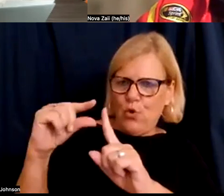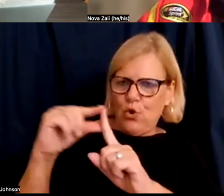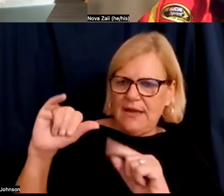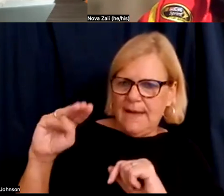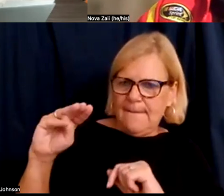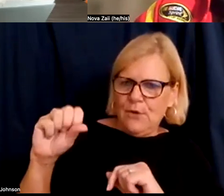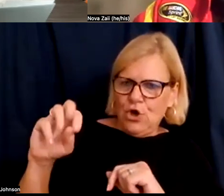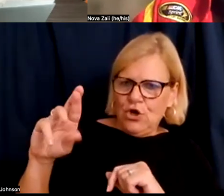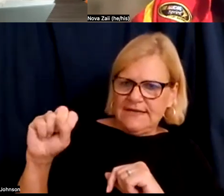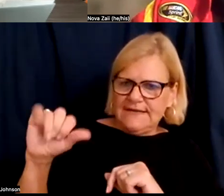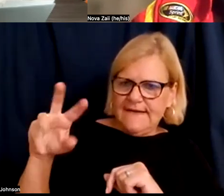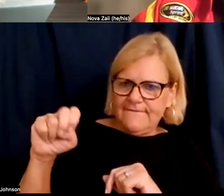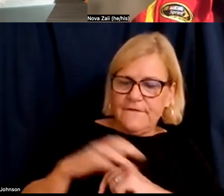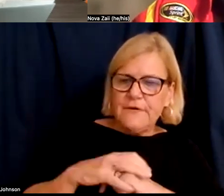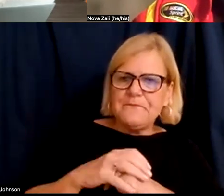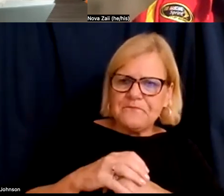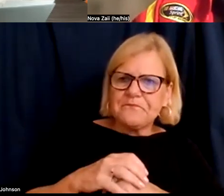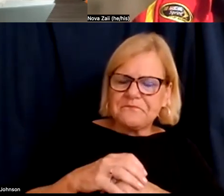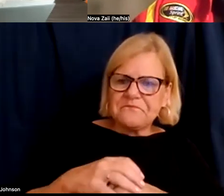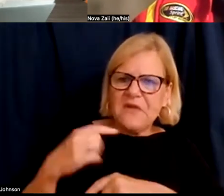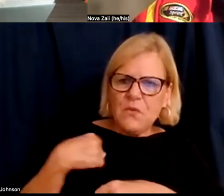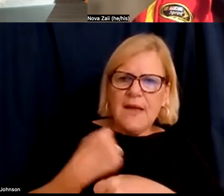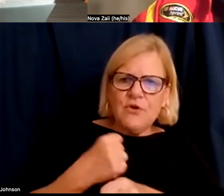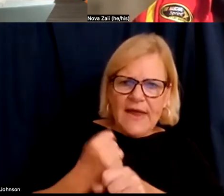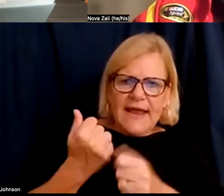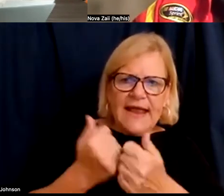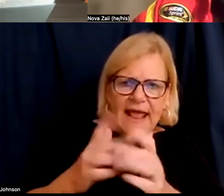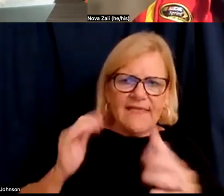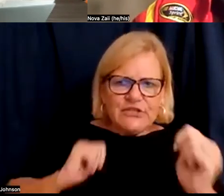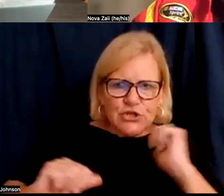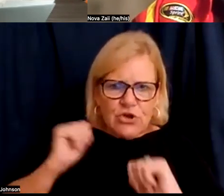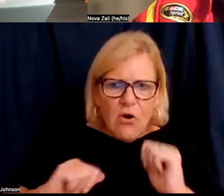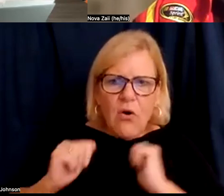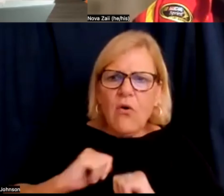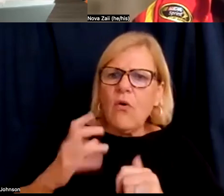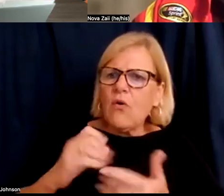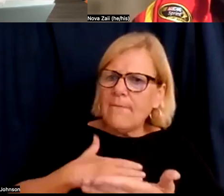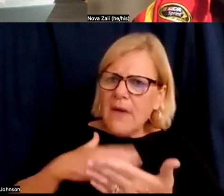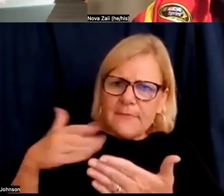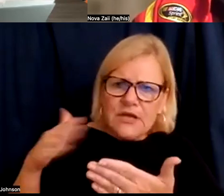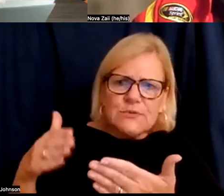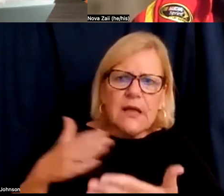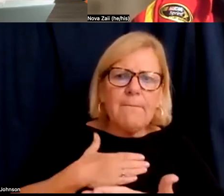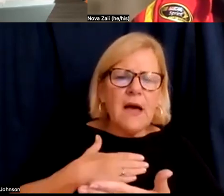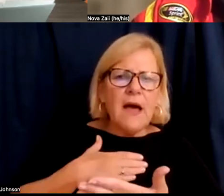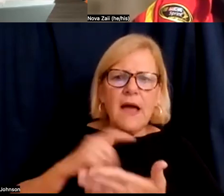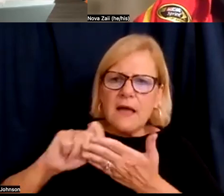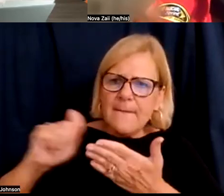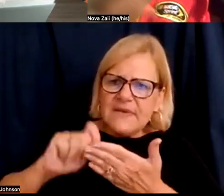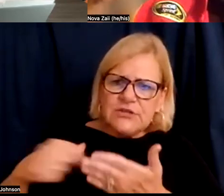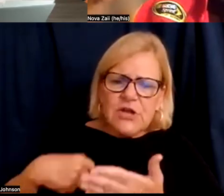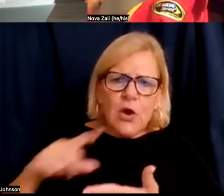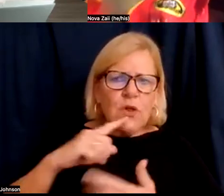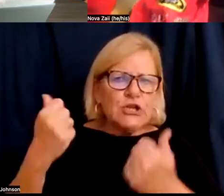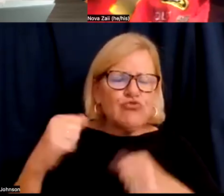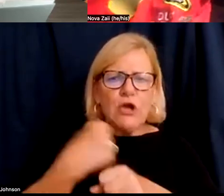immersive whenever I'm creating anything, whether it's a show or even just my music, my compositions. I really try